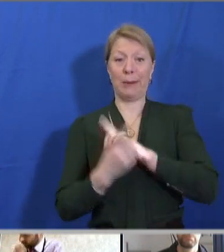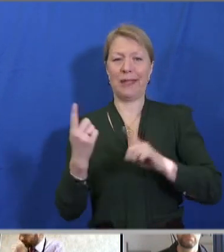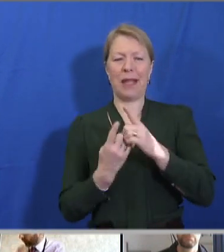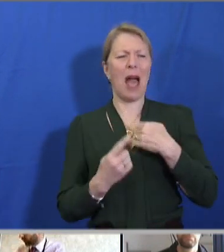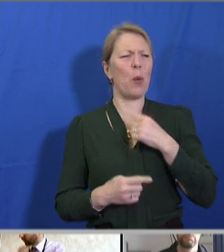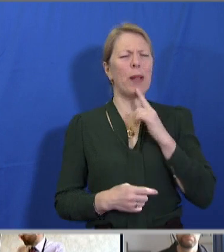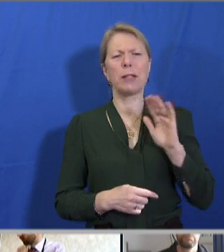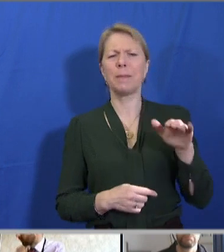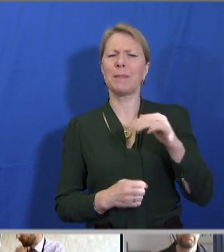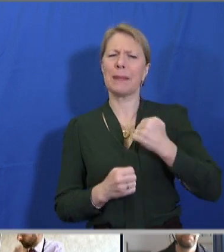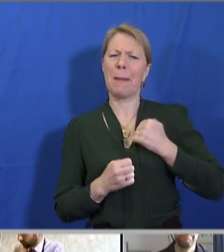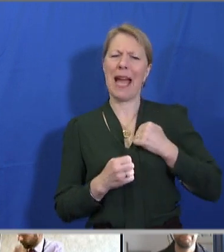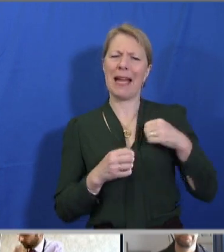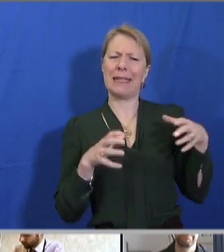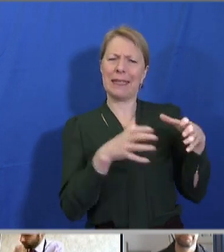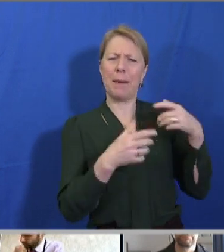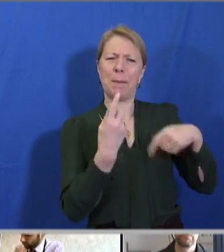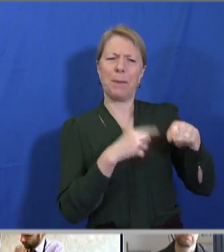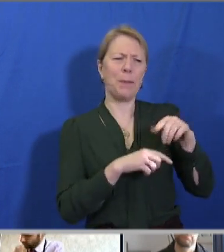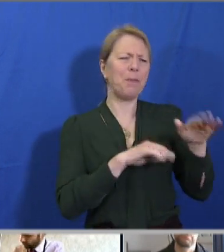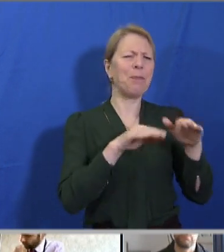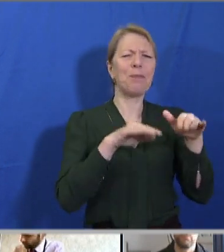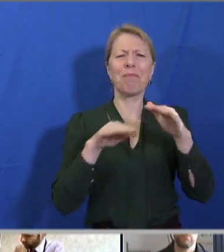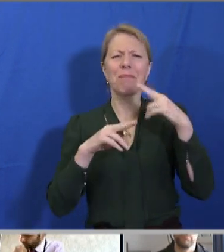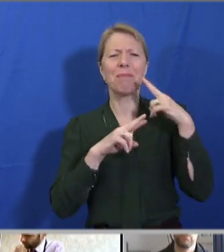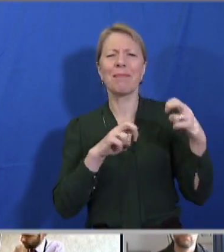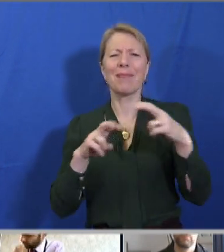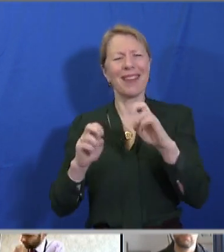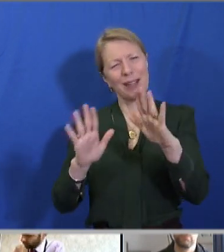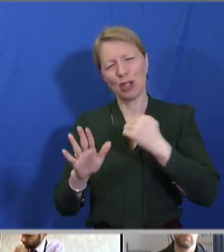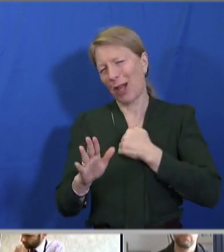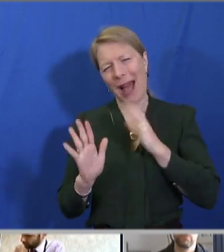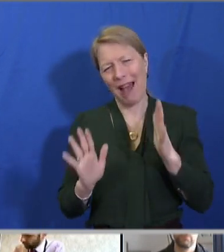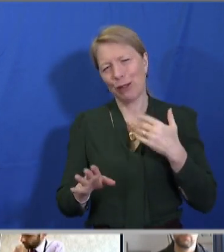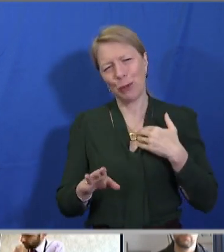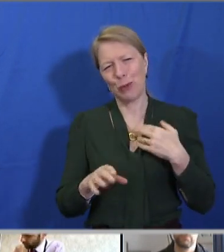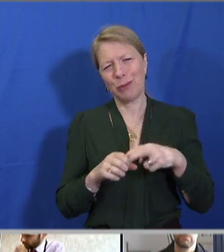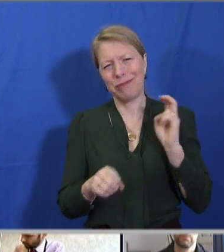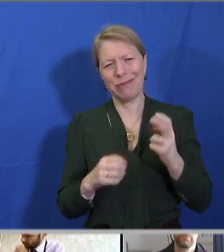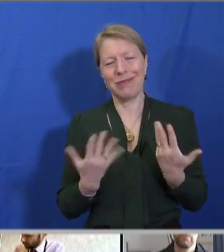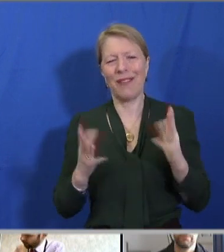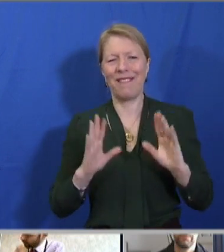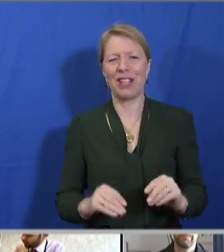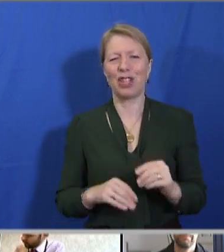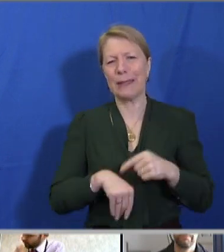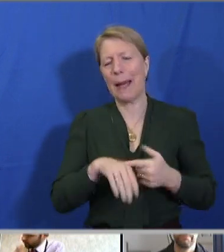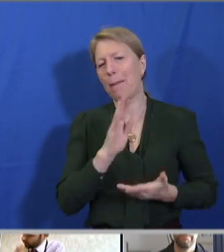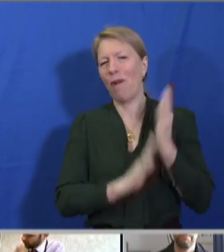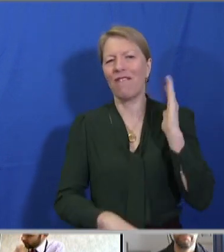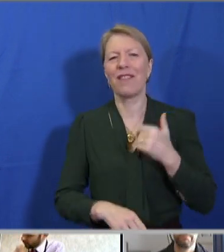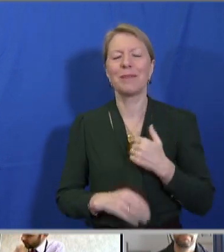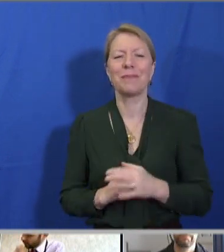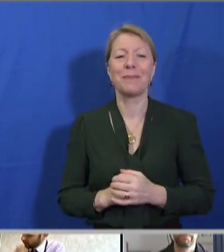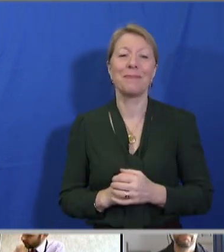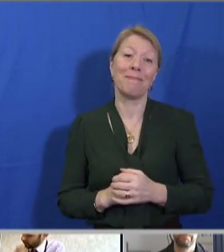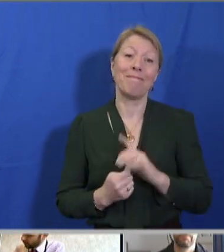a wider conversation with those still on the call after, unfortunately, I have to leave. Thank you. Thank you for that,